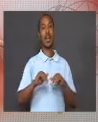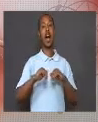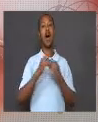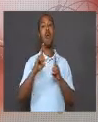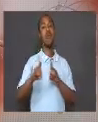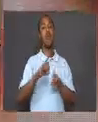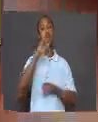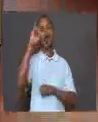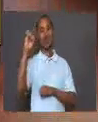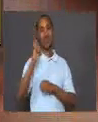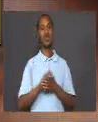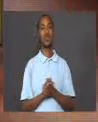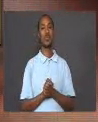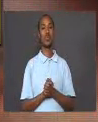do?